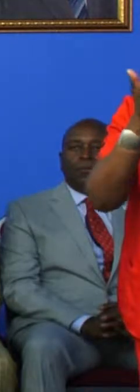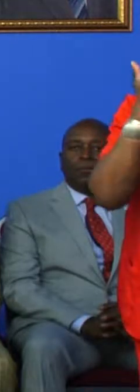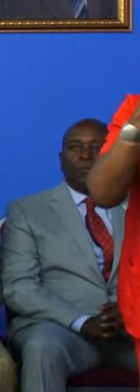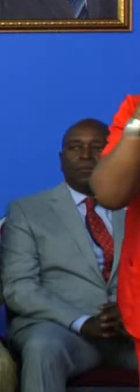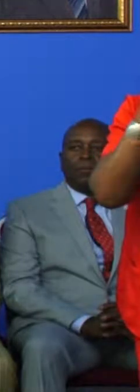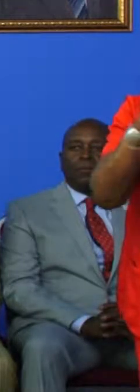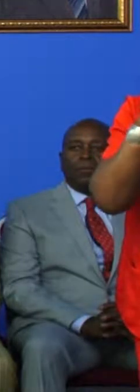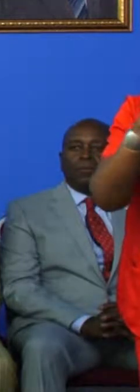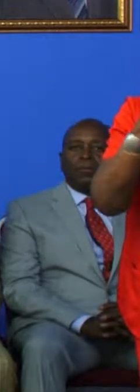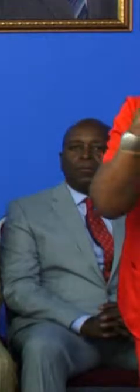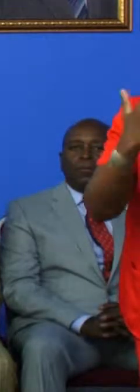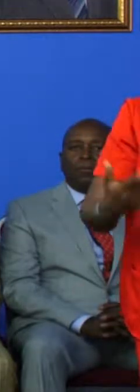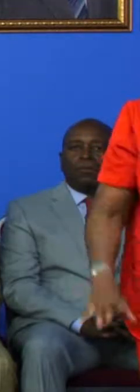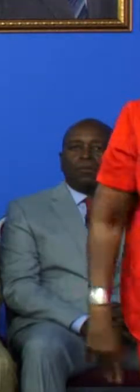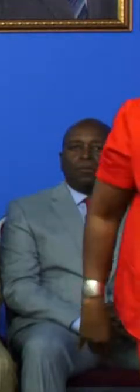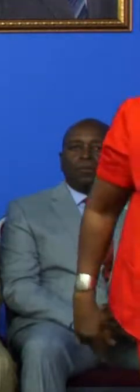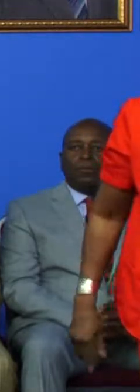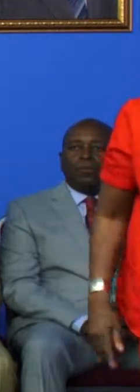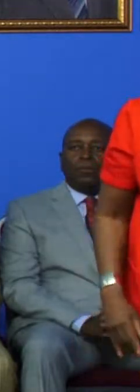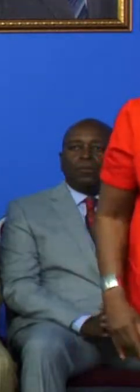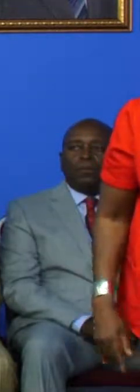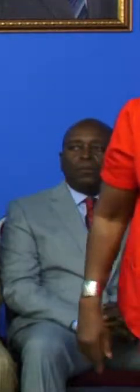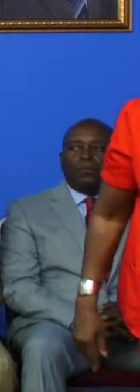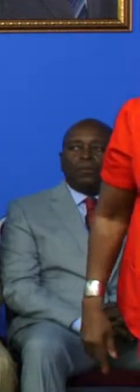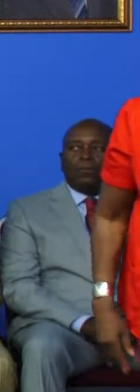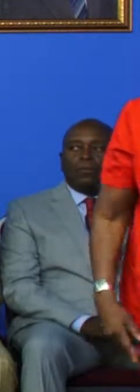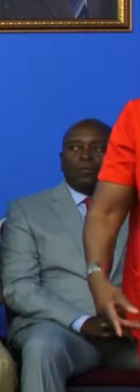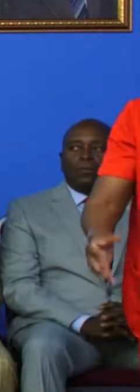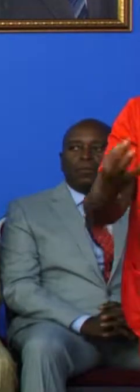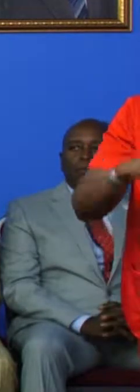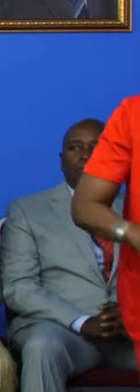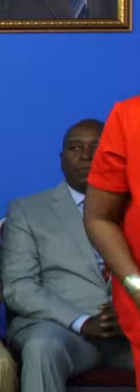the National Action Network announcement.